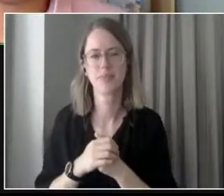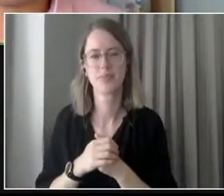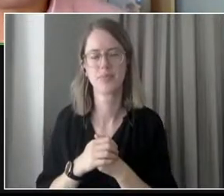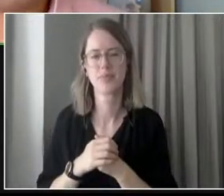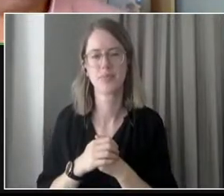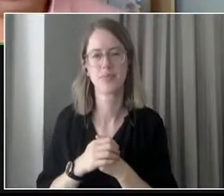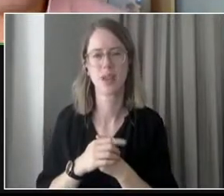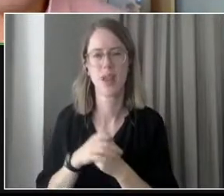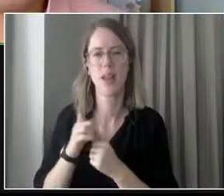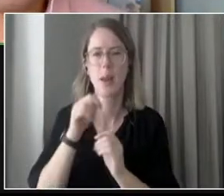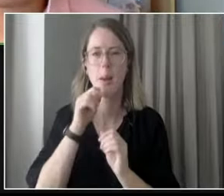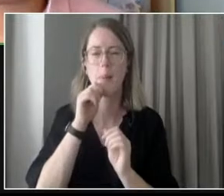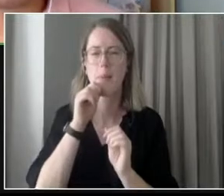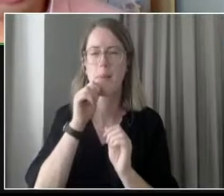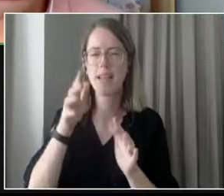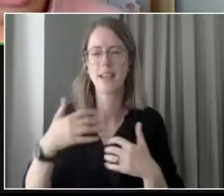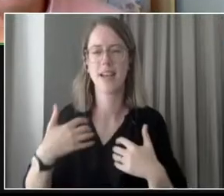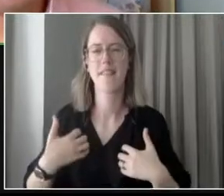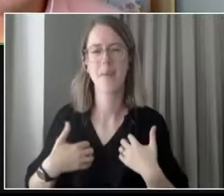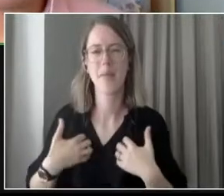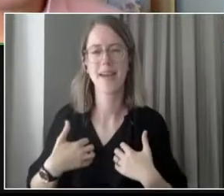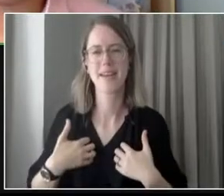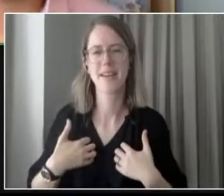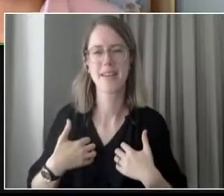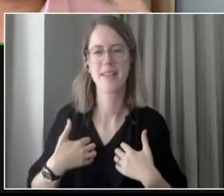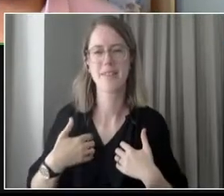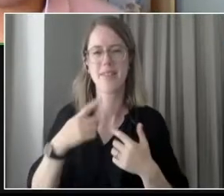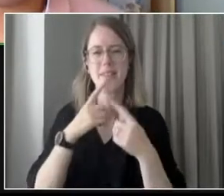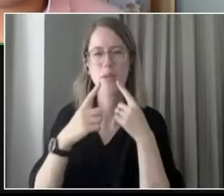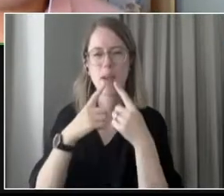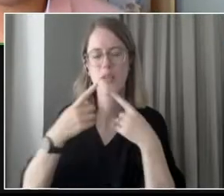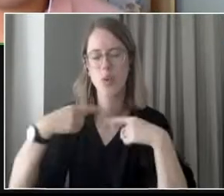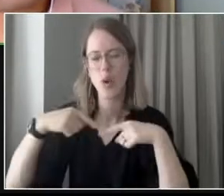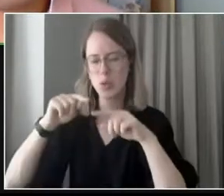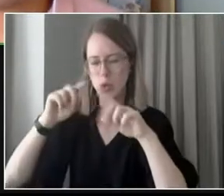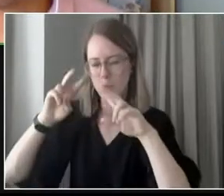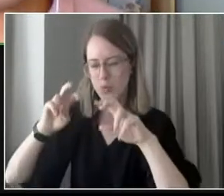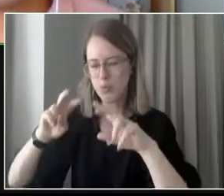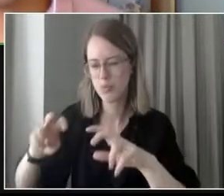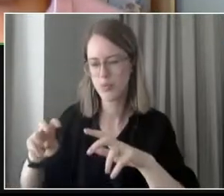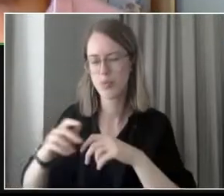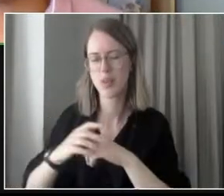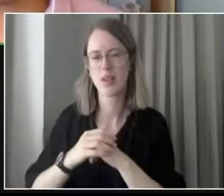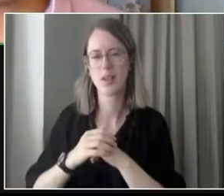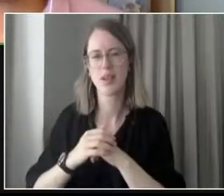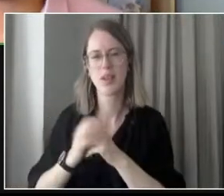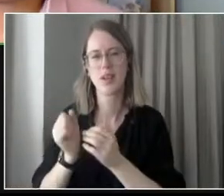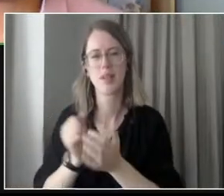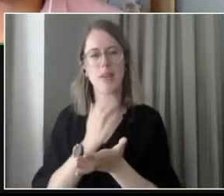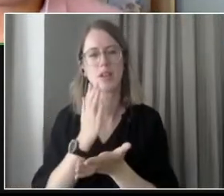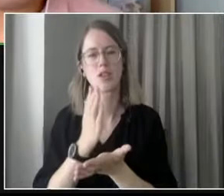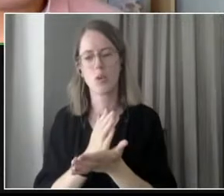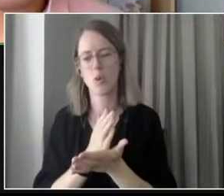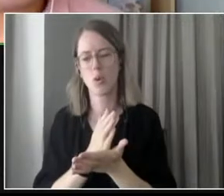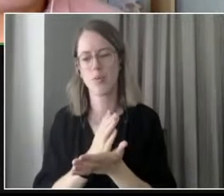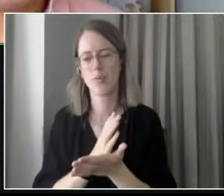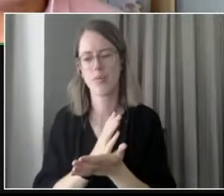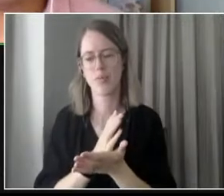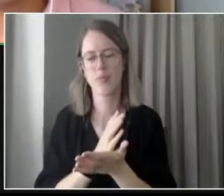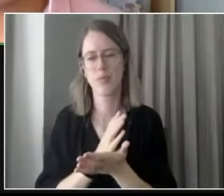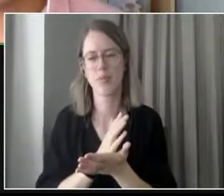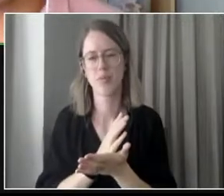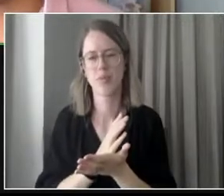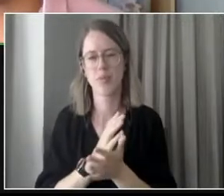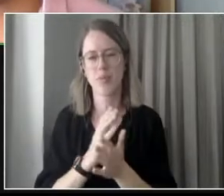amazing fodder for us to kind of deep dive in, but also make sure that there are ways in which we can